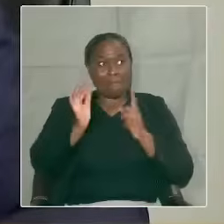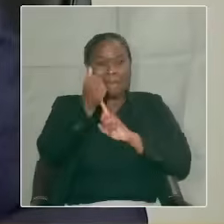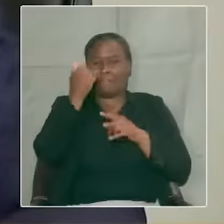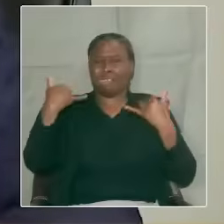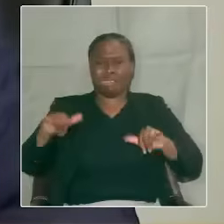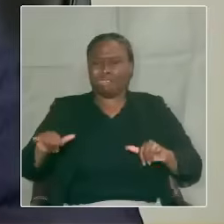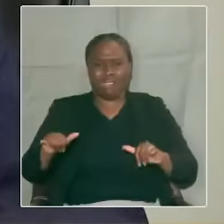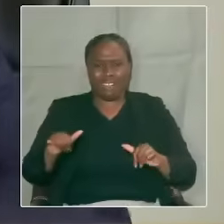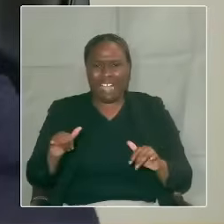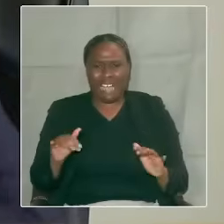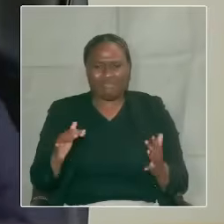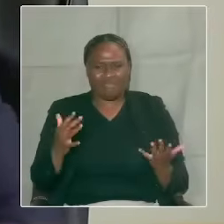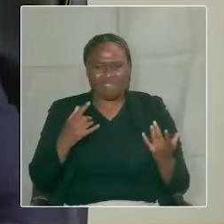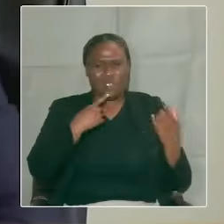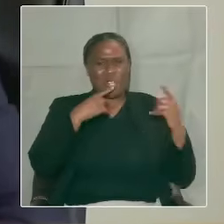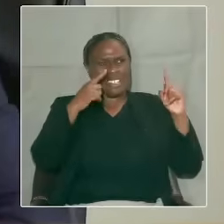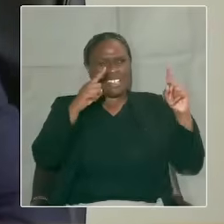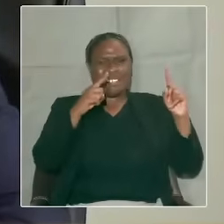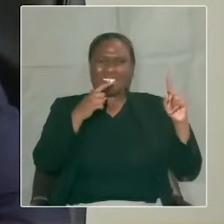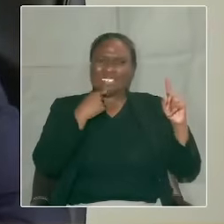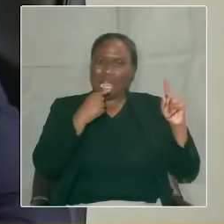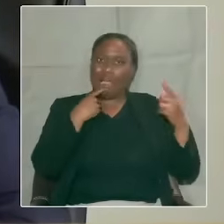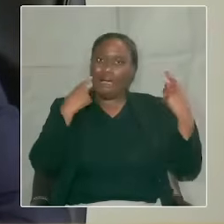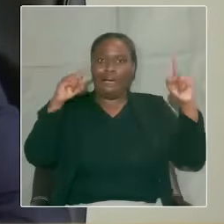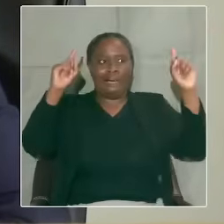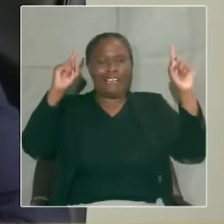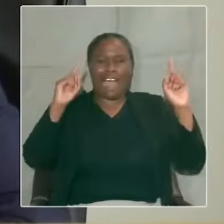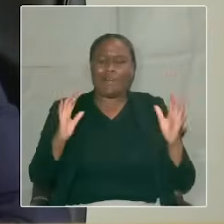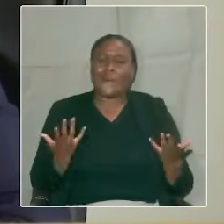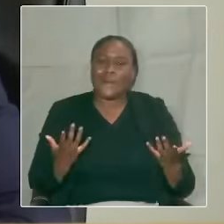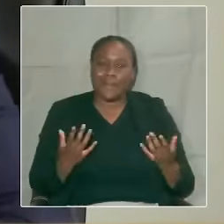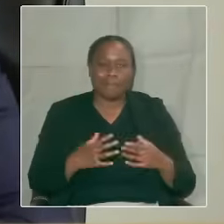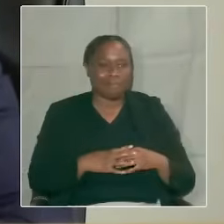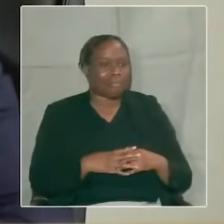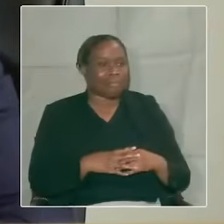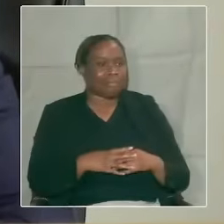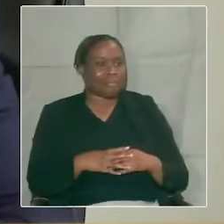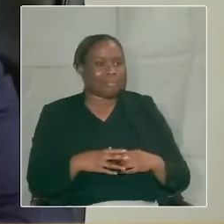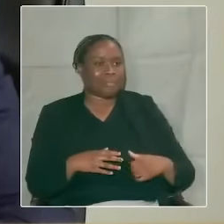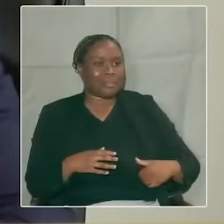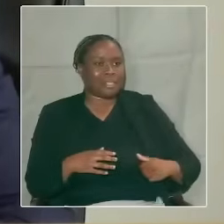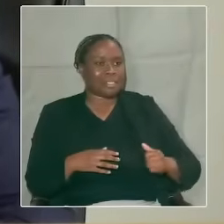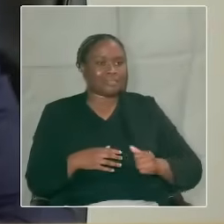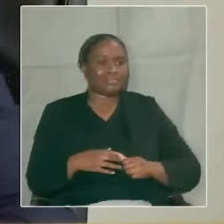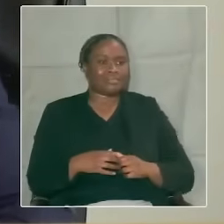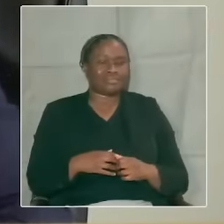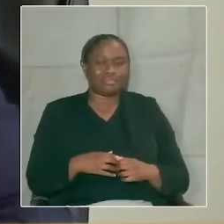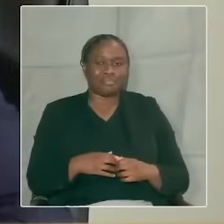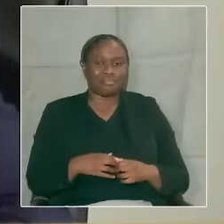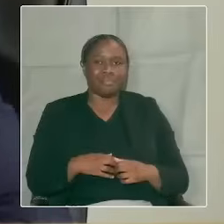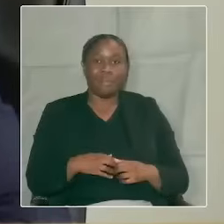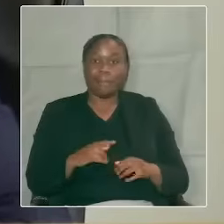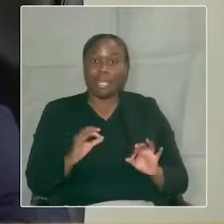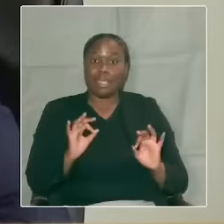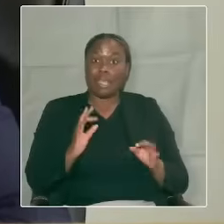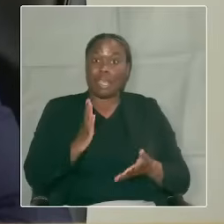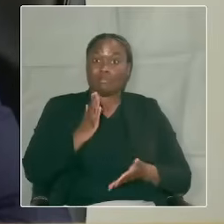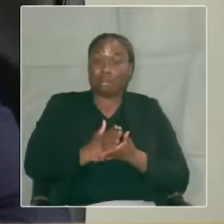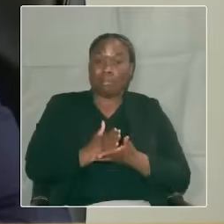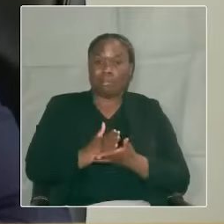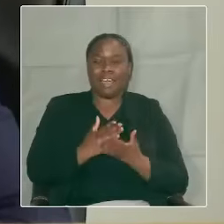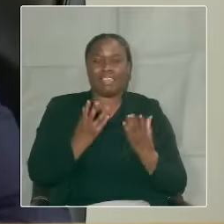Yeah, finalize, commissioners, I might not have the exact figures here, which I'm